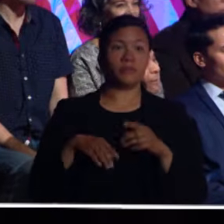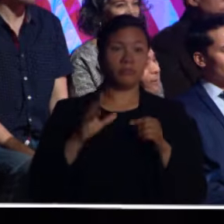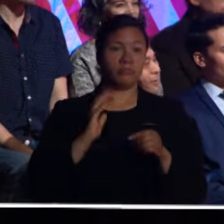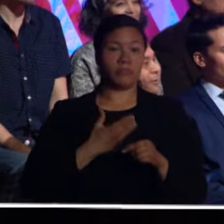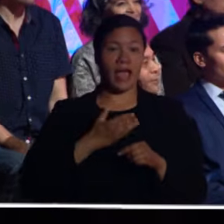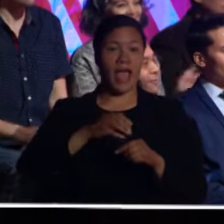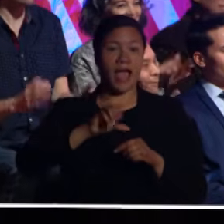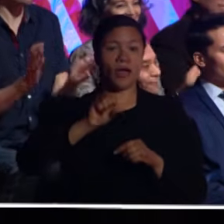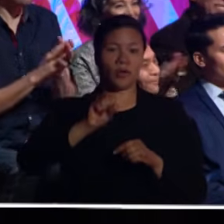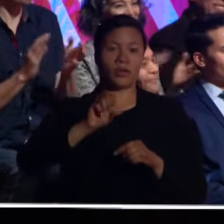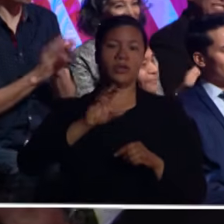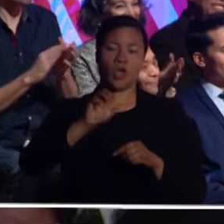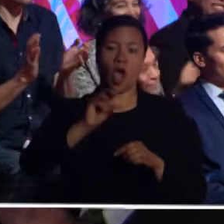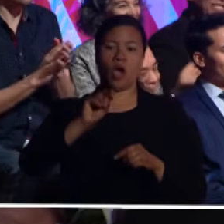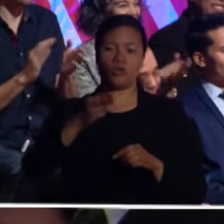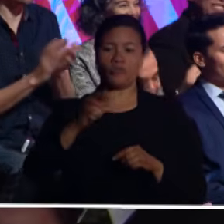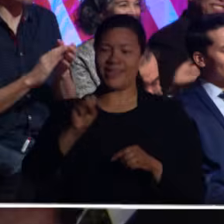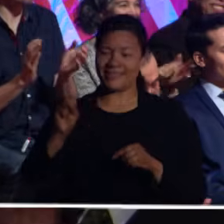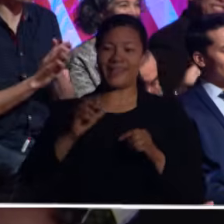in Anacostia.